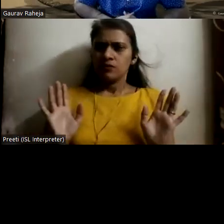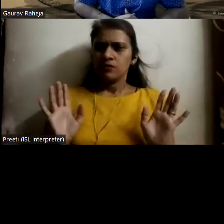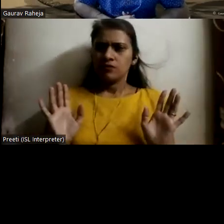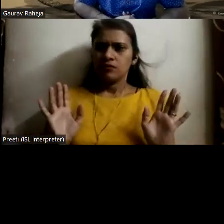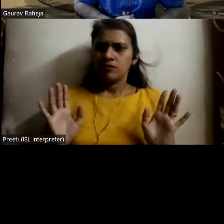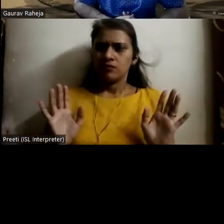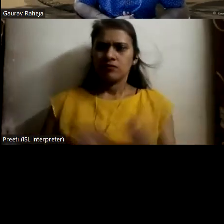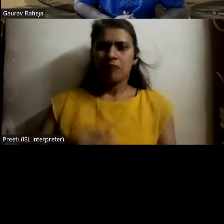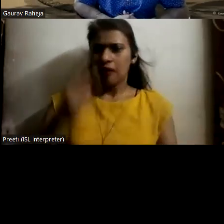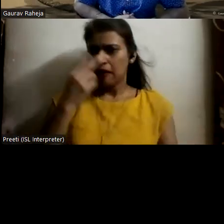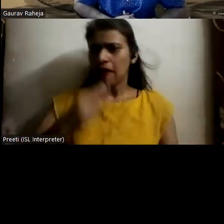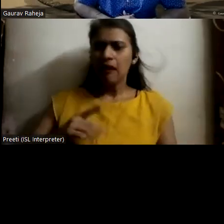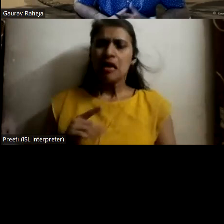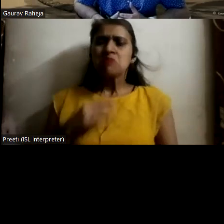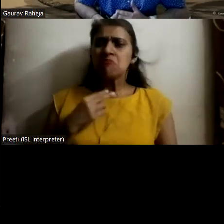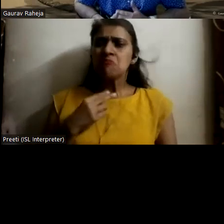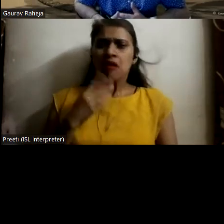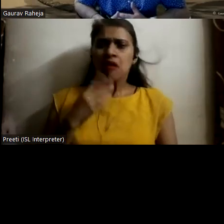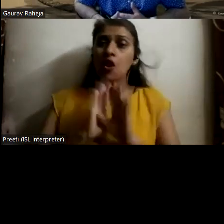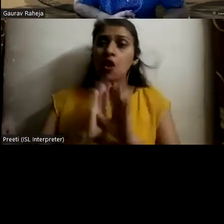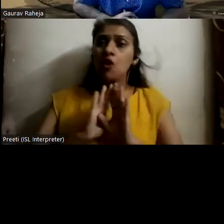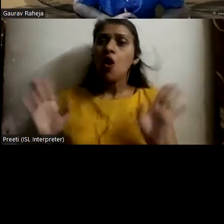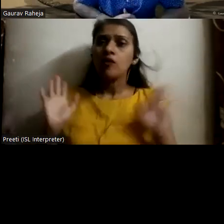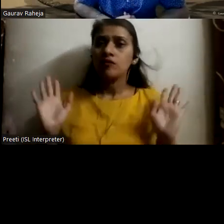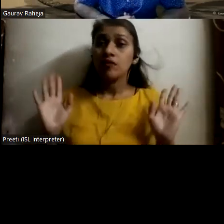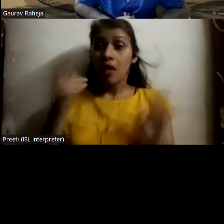yell. Haven't our parents been